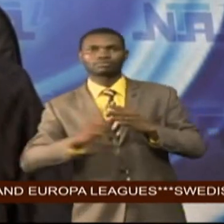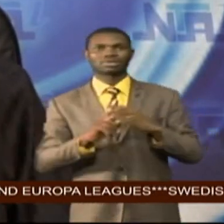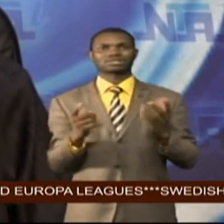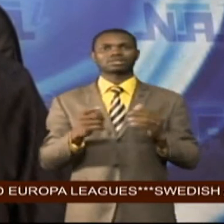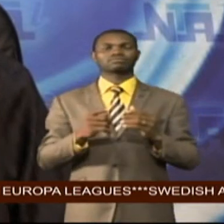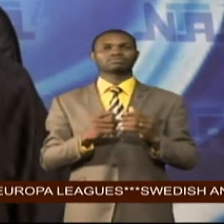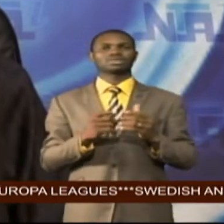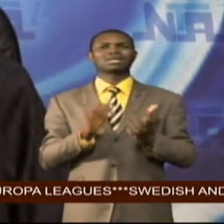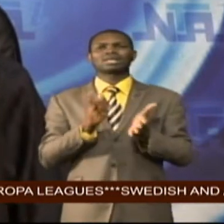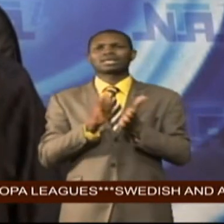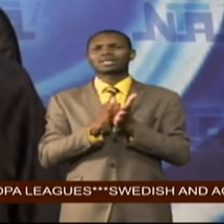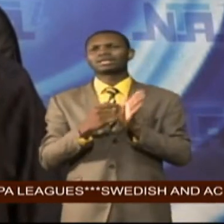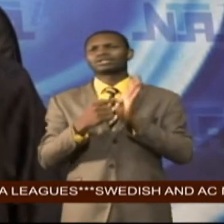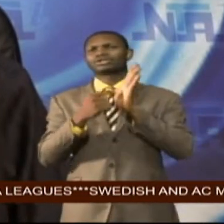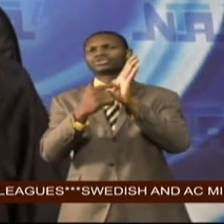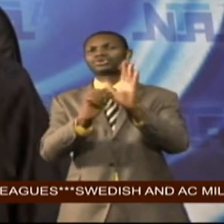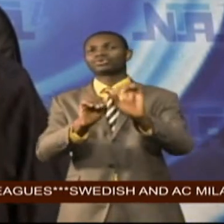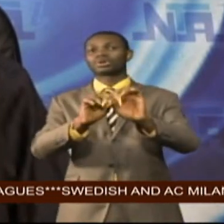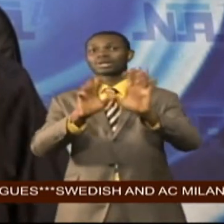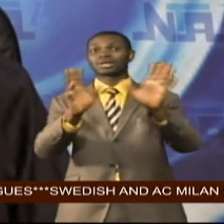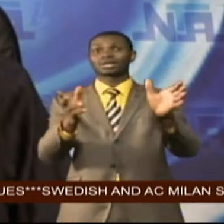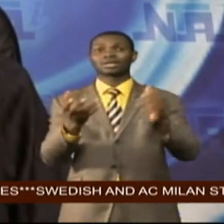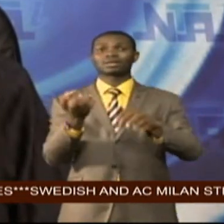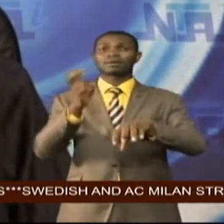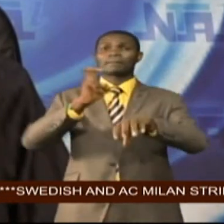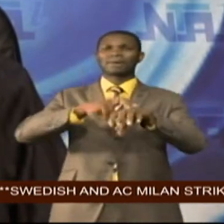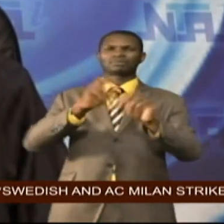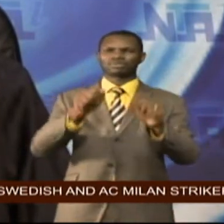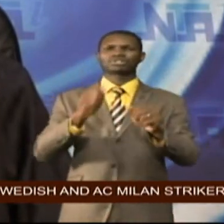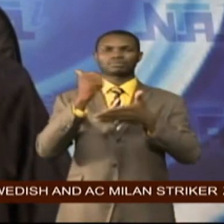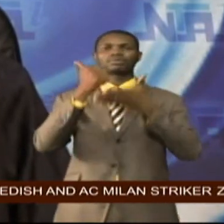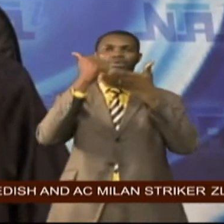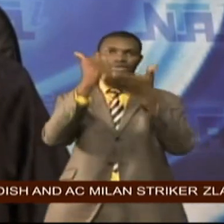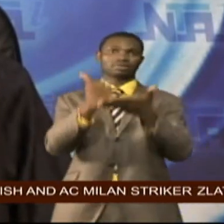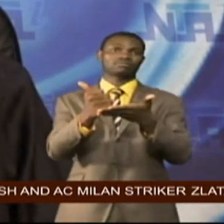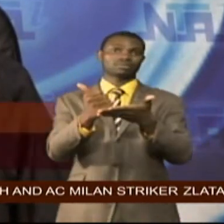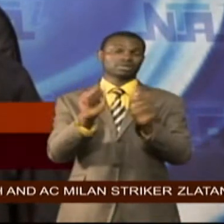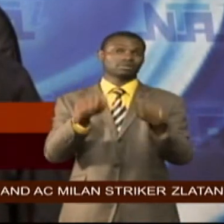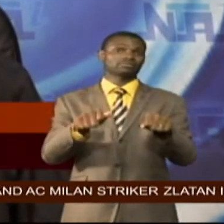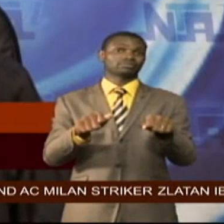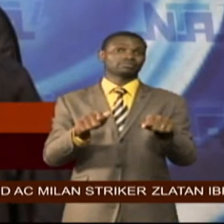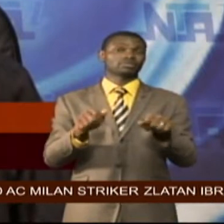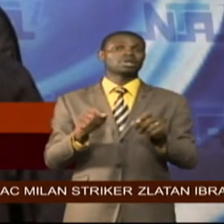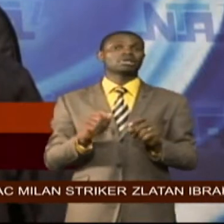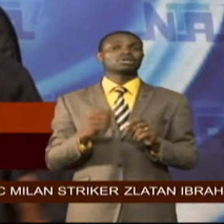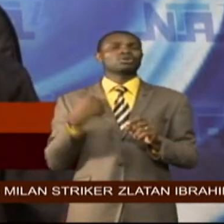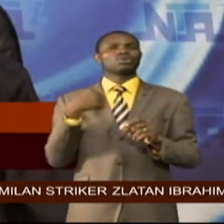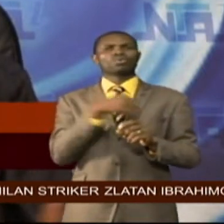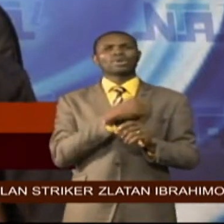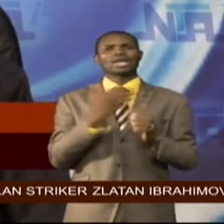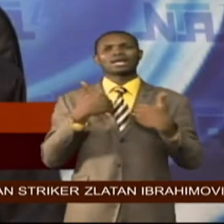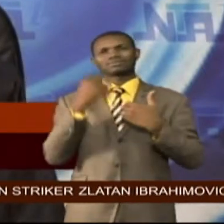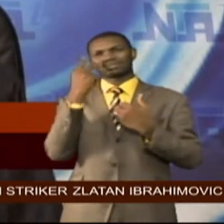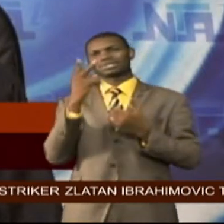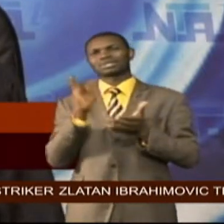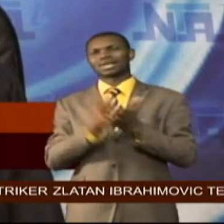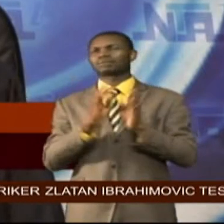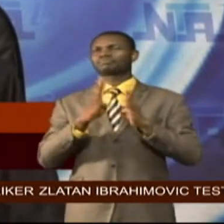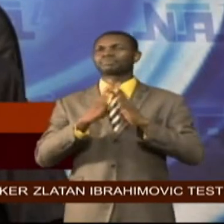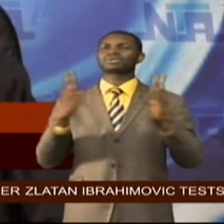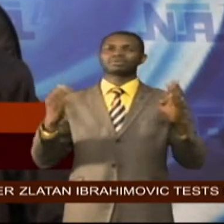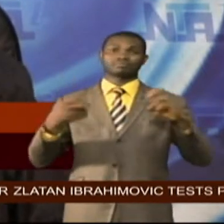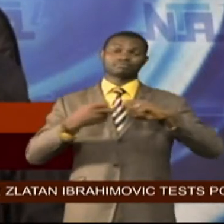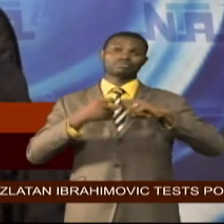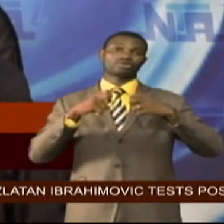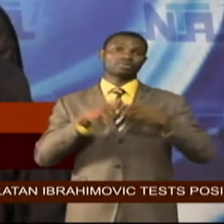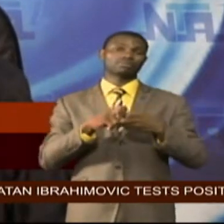and bite them to give them these complications. So seeing that this was a huge problem,